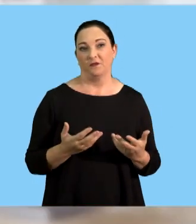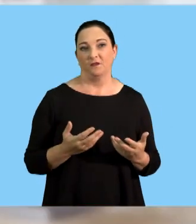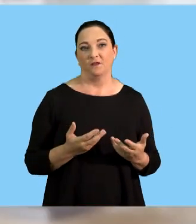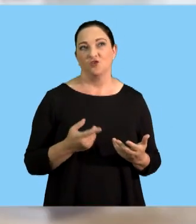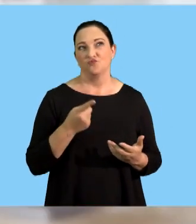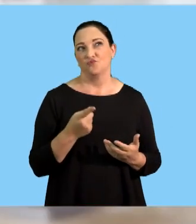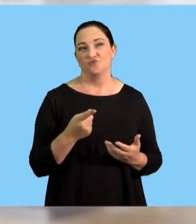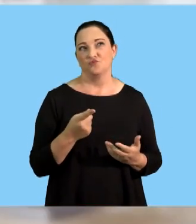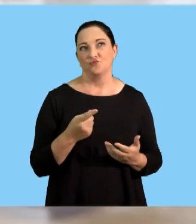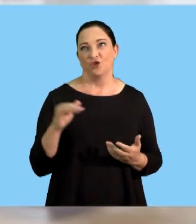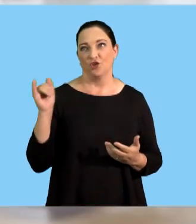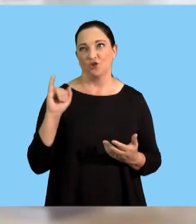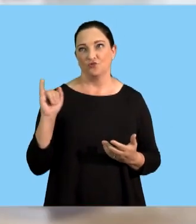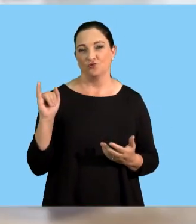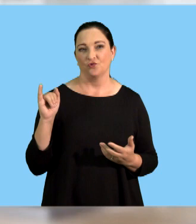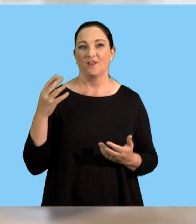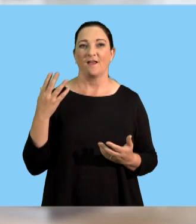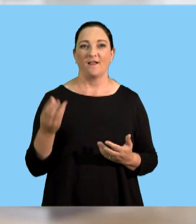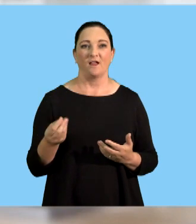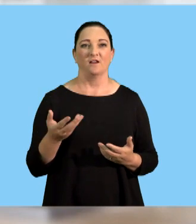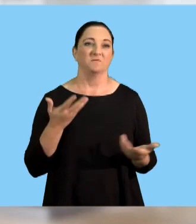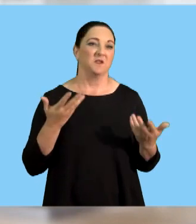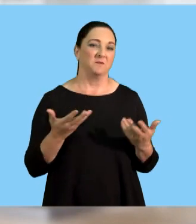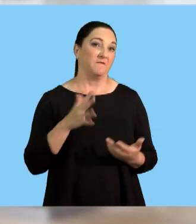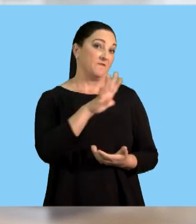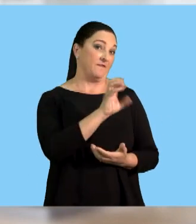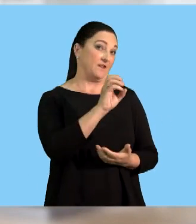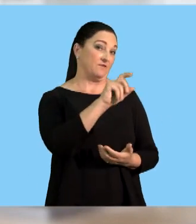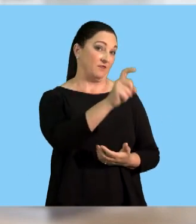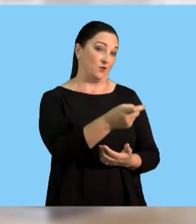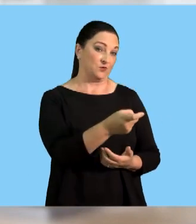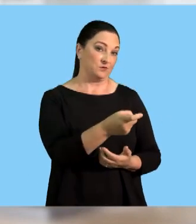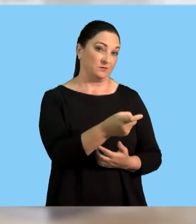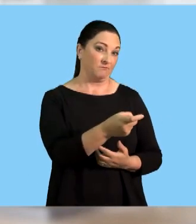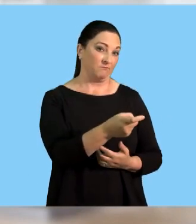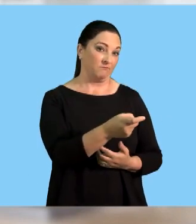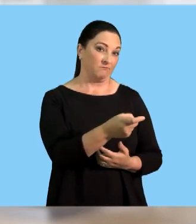for instance for your house is 500,000.